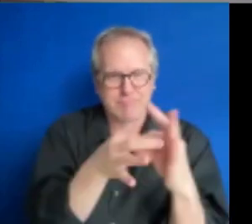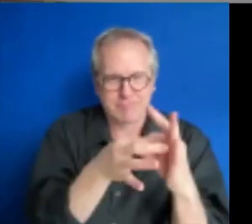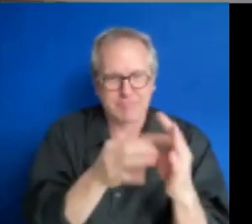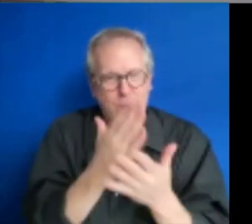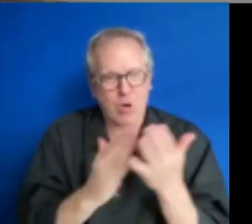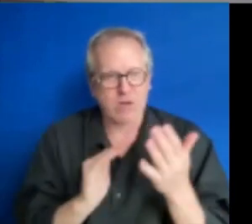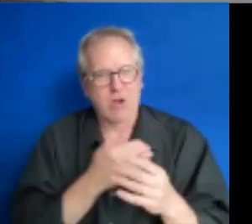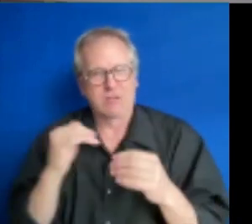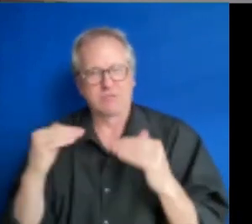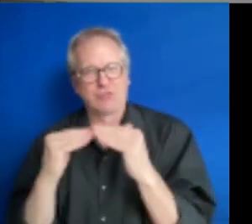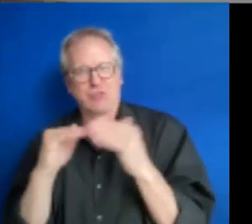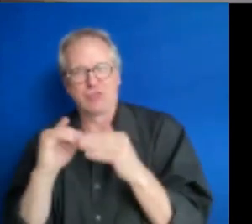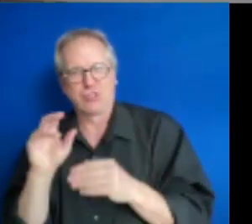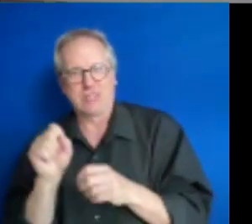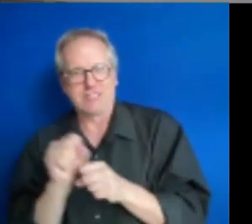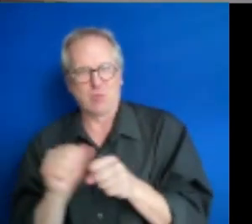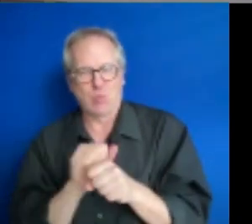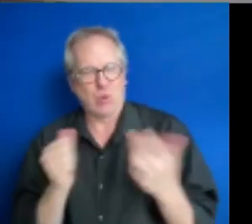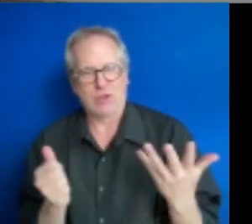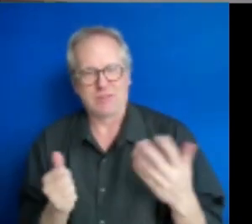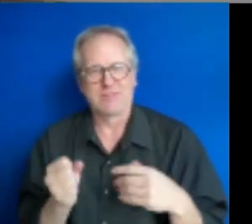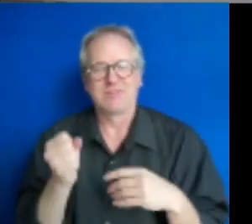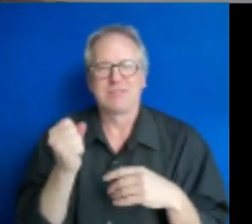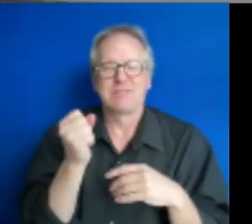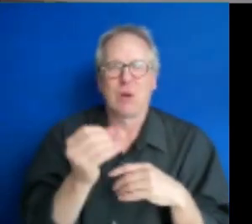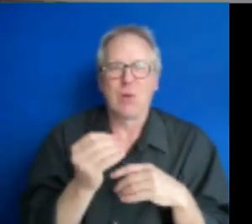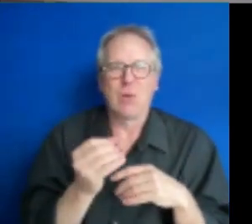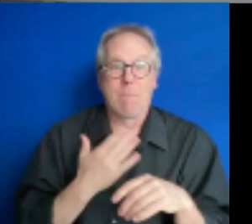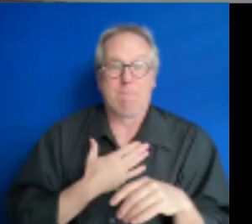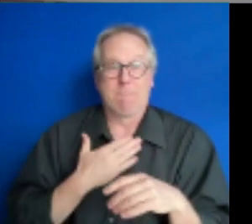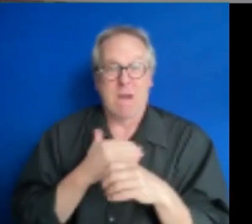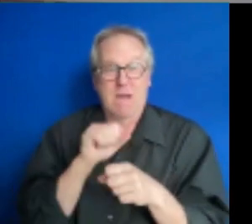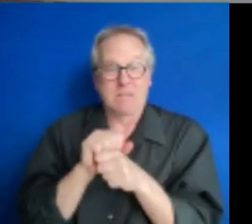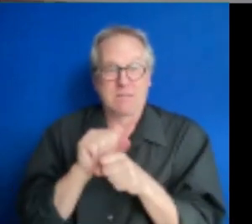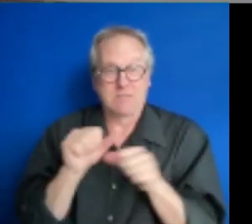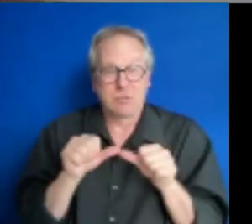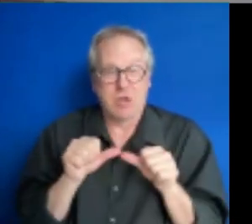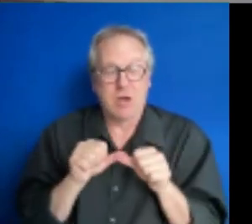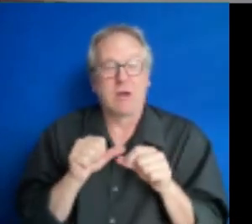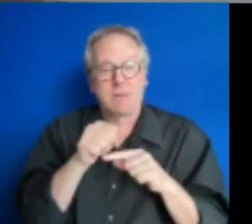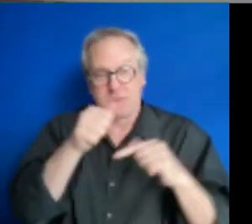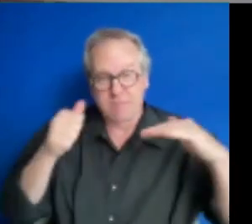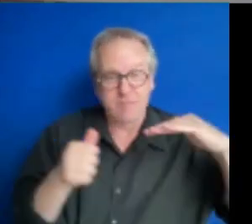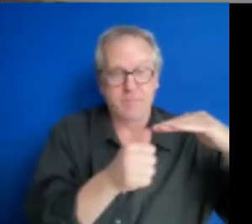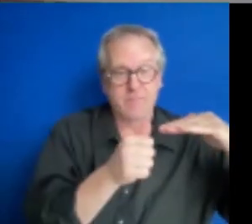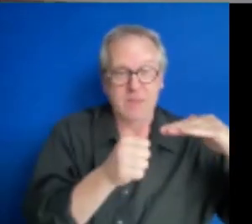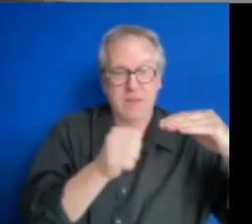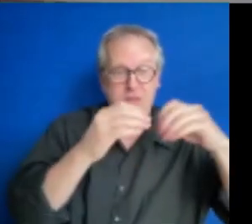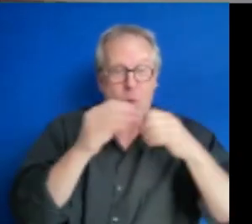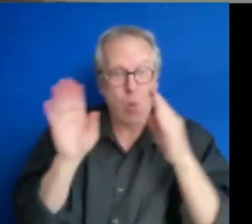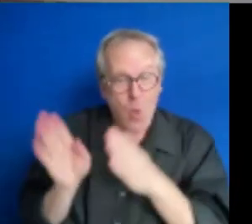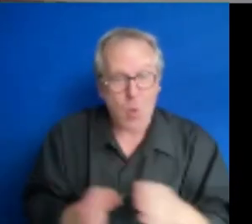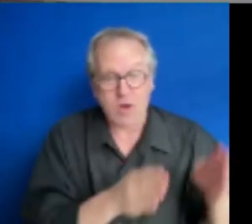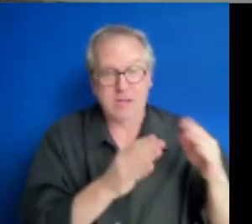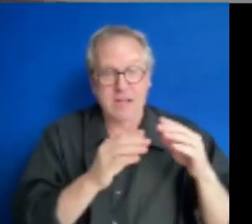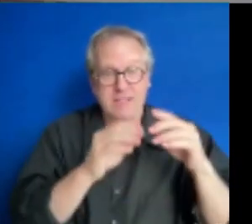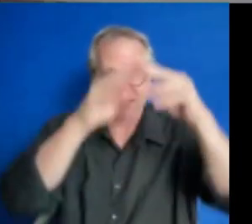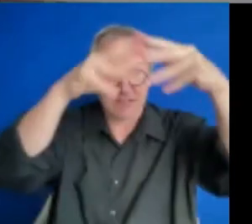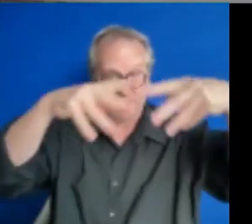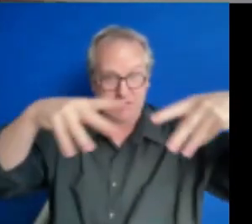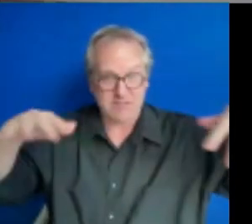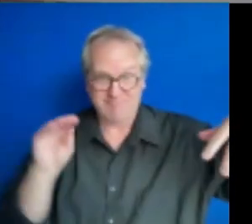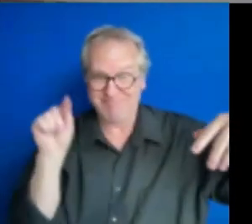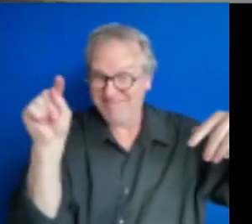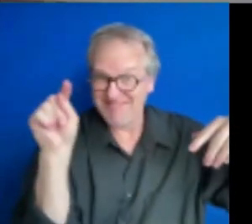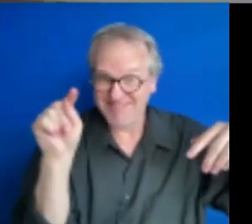work. And so by placing my position within the organizing strategy team of Side with Love,